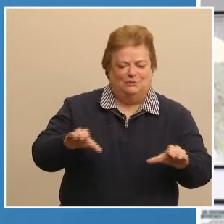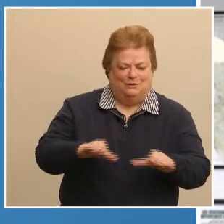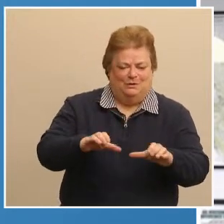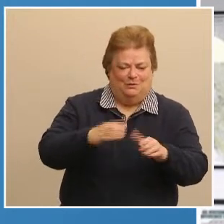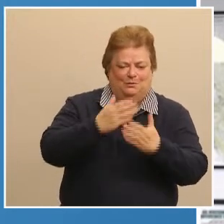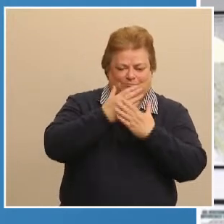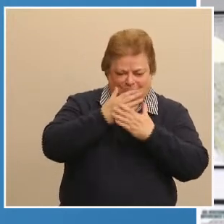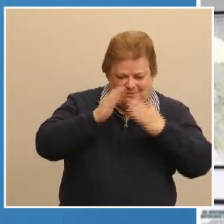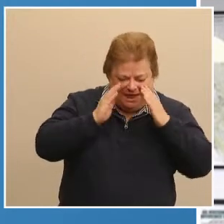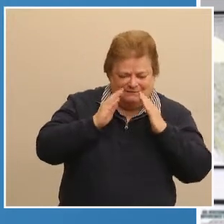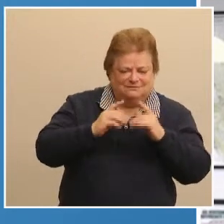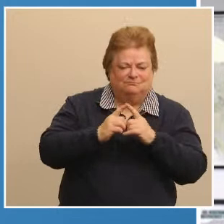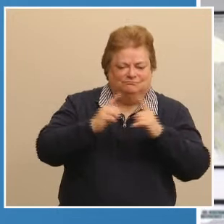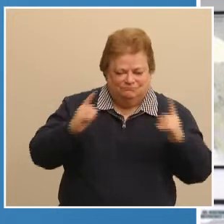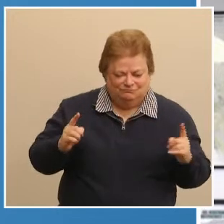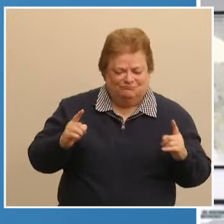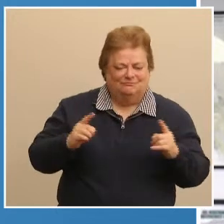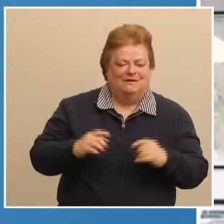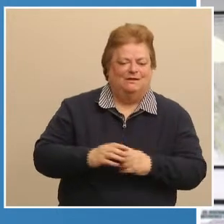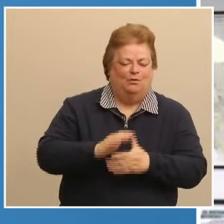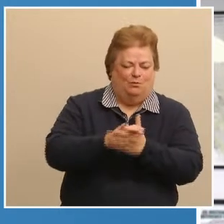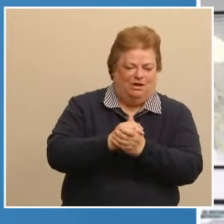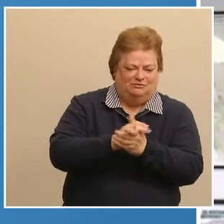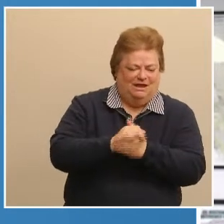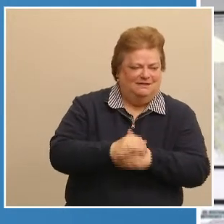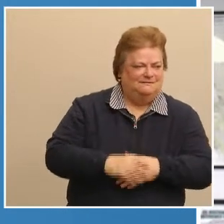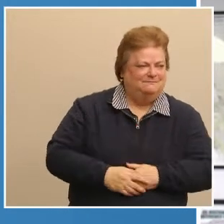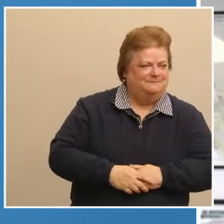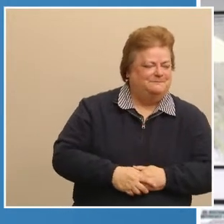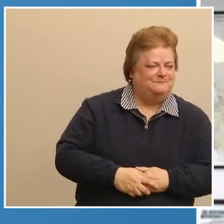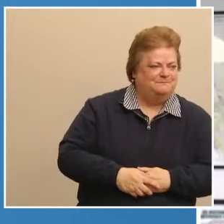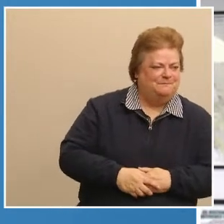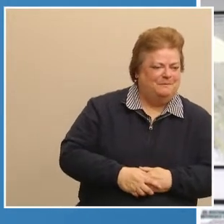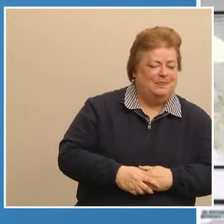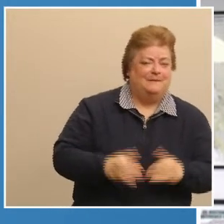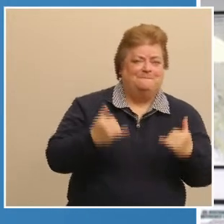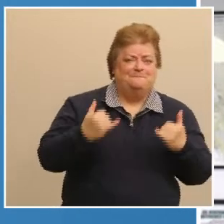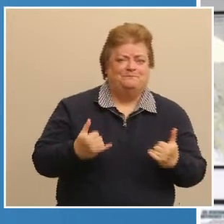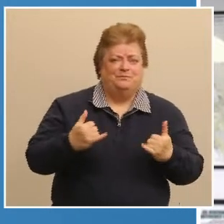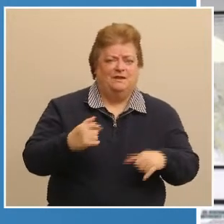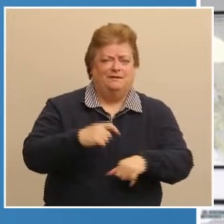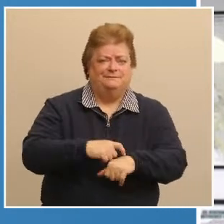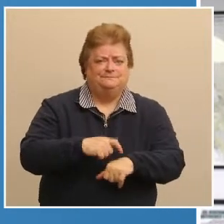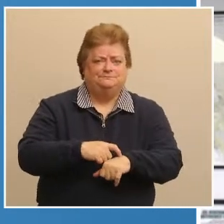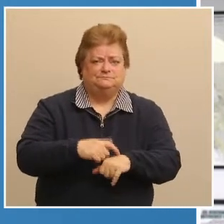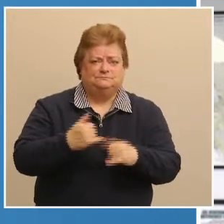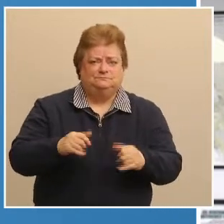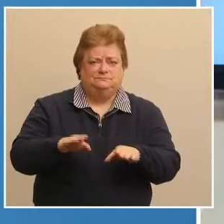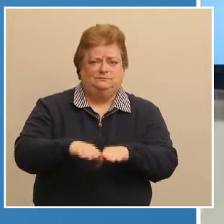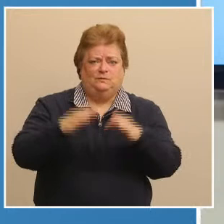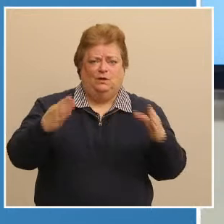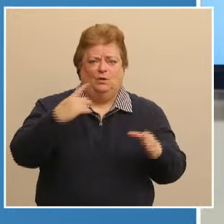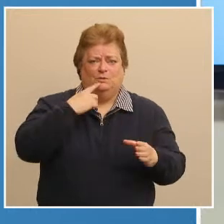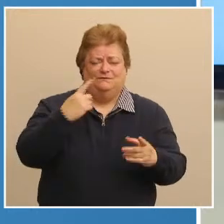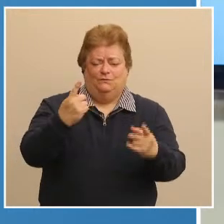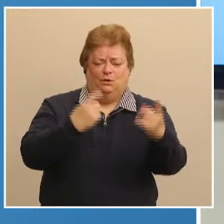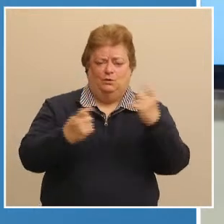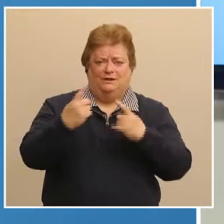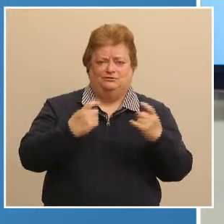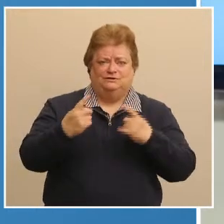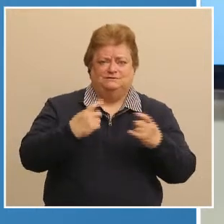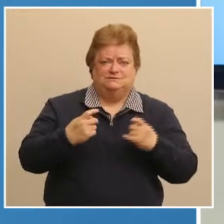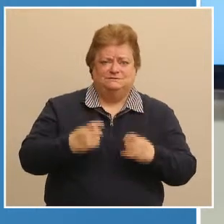much. Thank you, Dr. Lawler. At this time, we will open up for questions from the